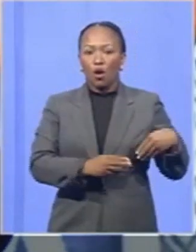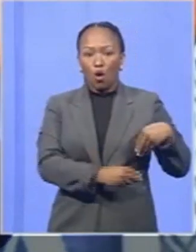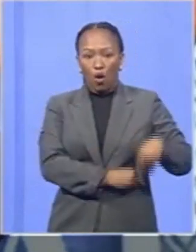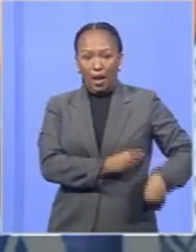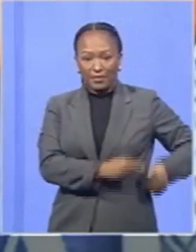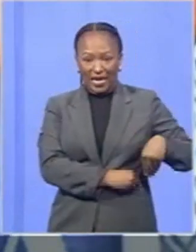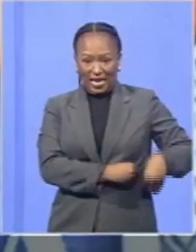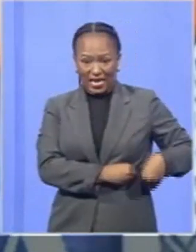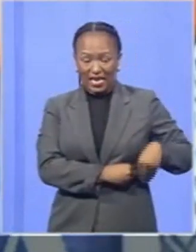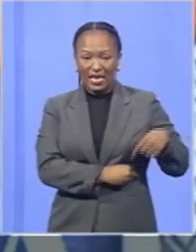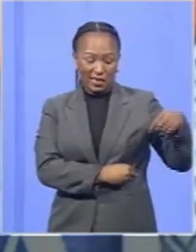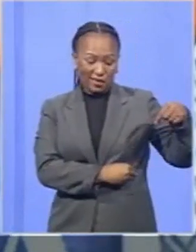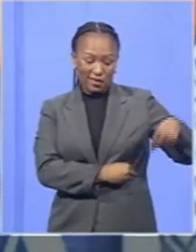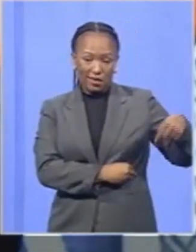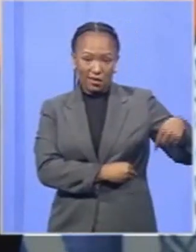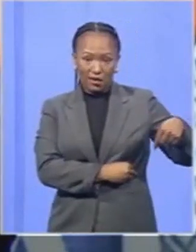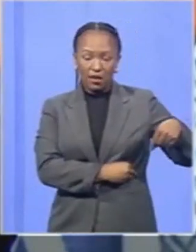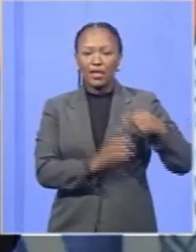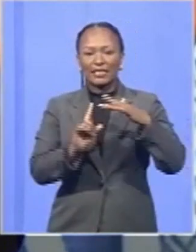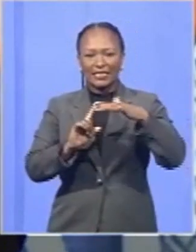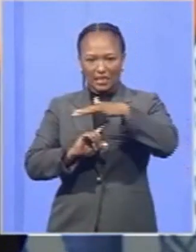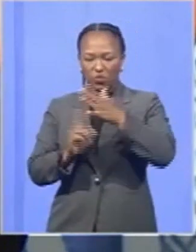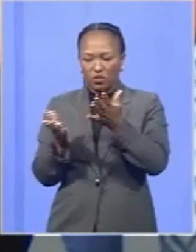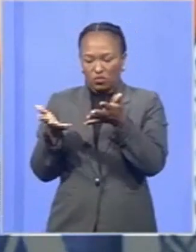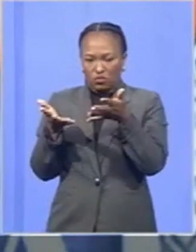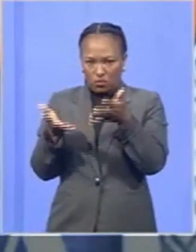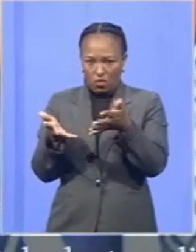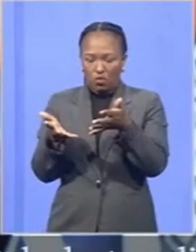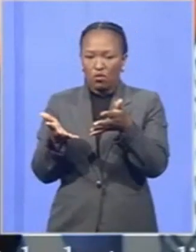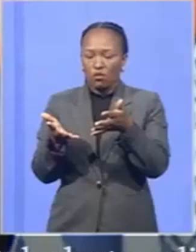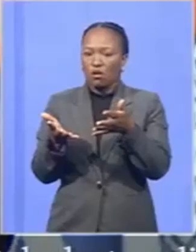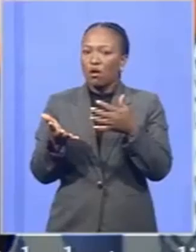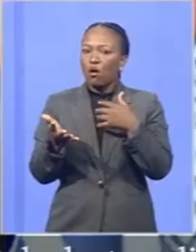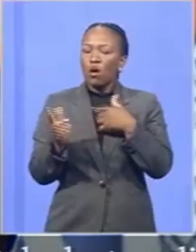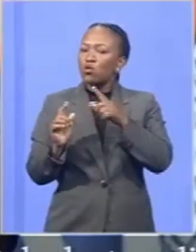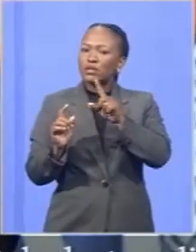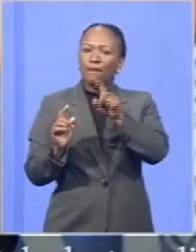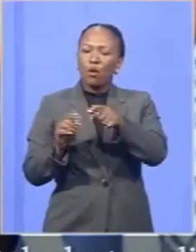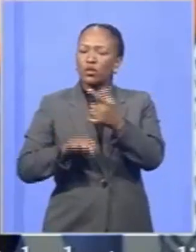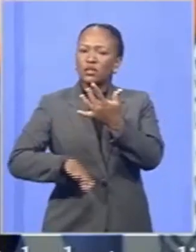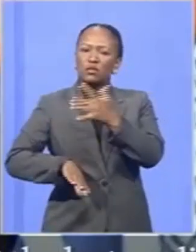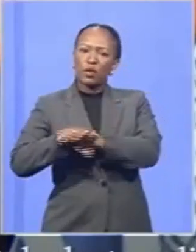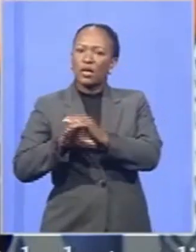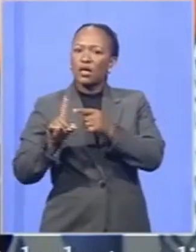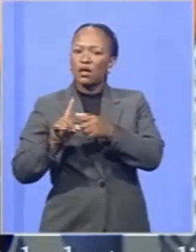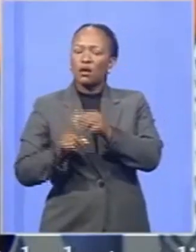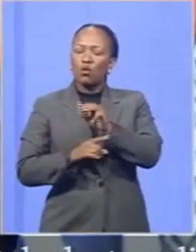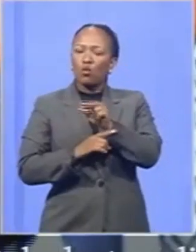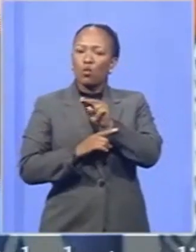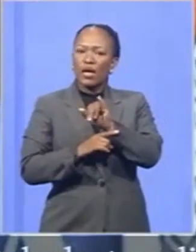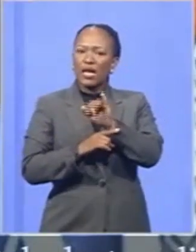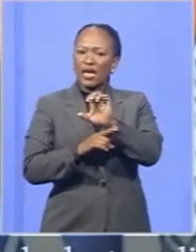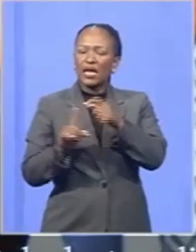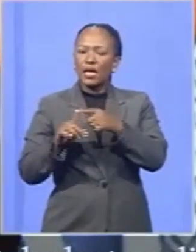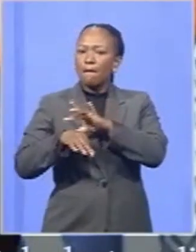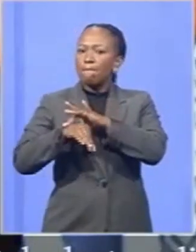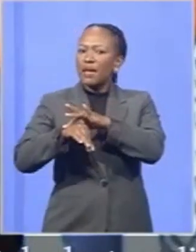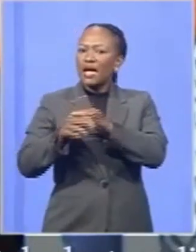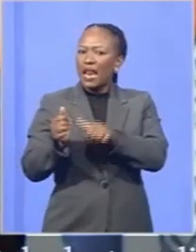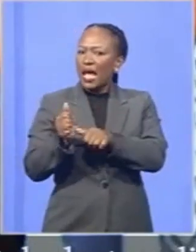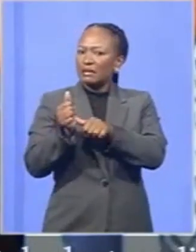why we're having situation like this. We would have never died the way she did. She suffered. She didn't have a medical aid. We don't have a government